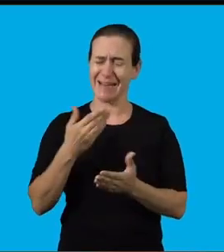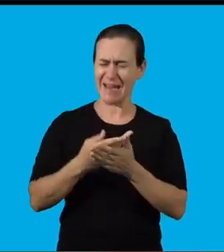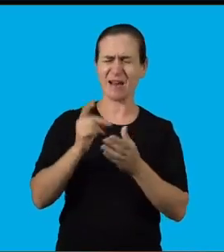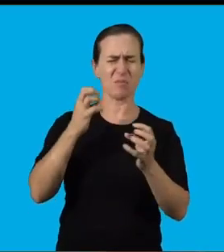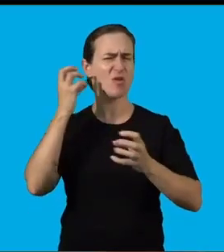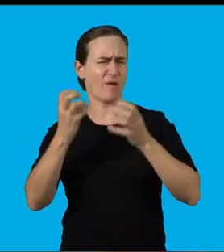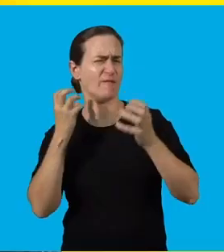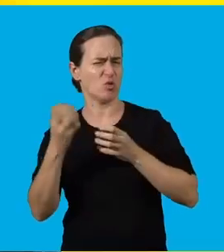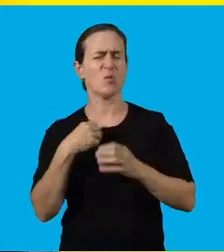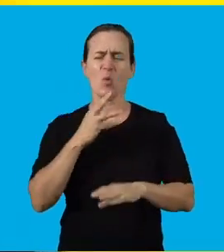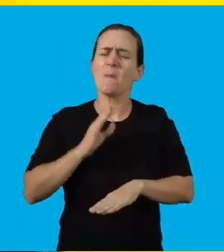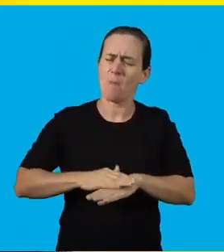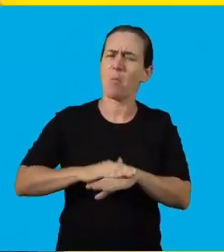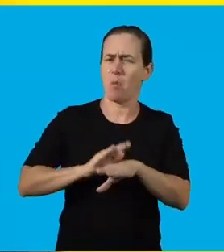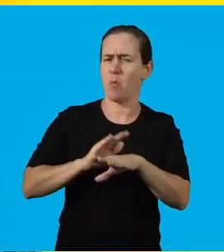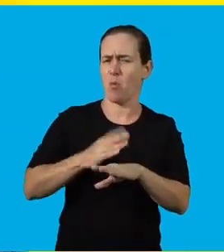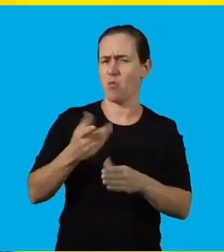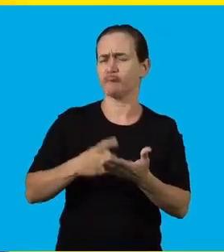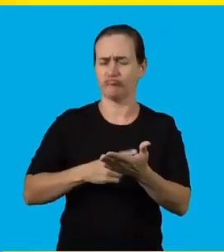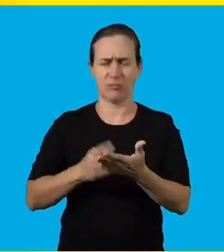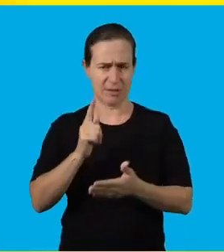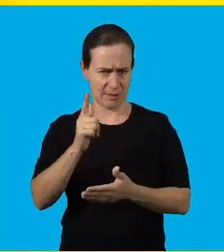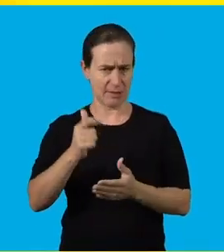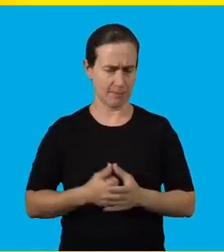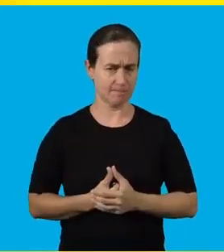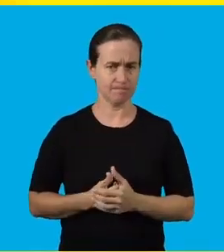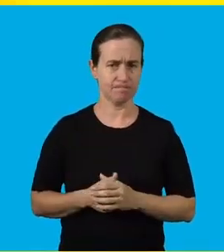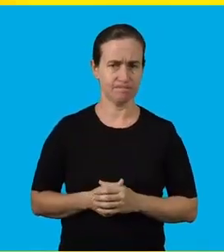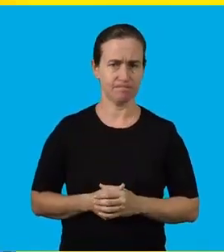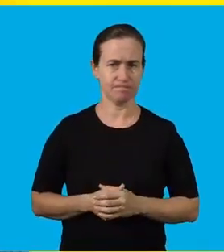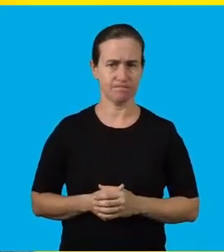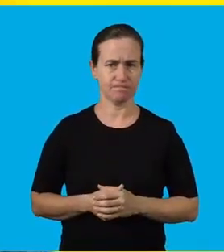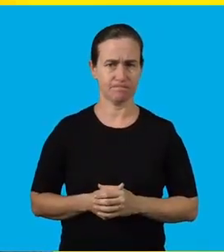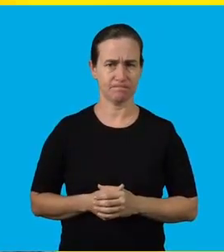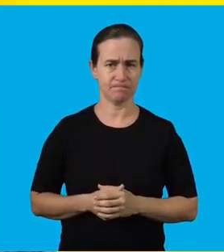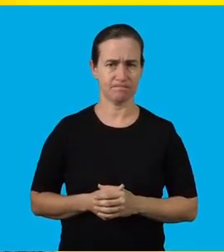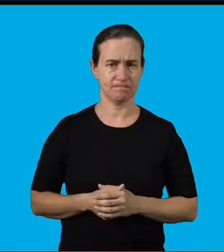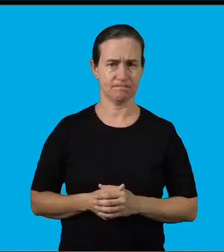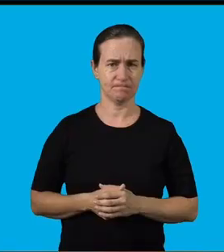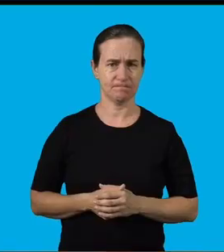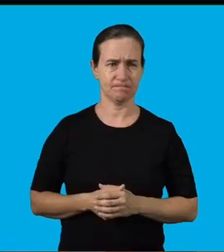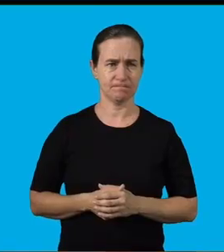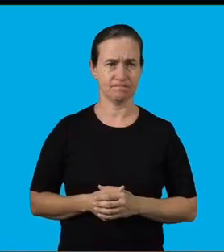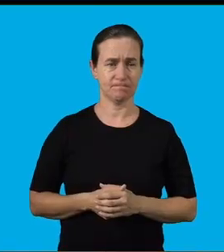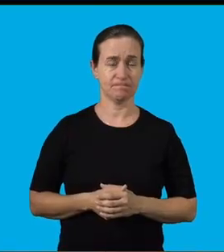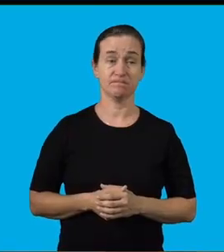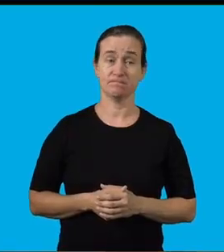learners get very confused in, and we'll touch on more on that specific part of things when we look at interpreting cubic